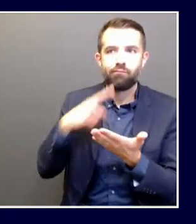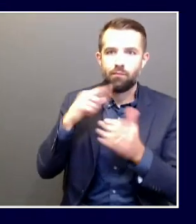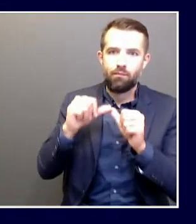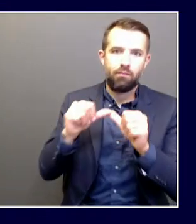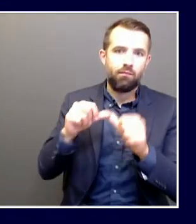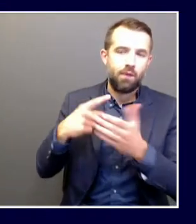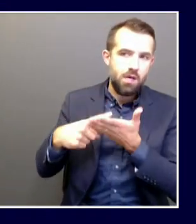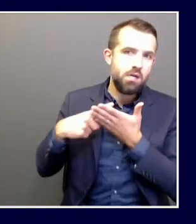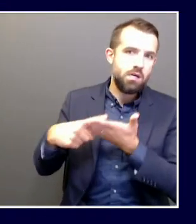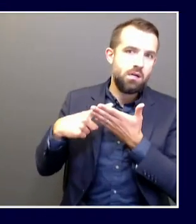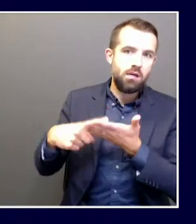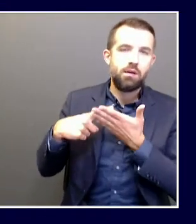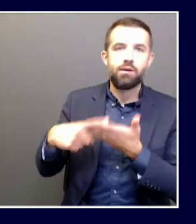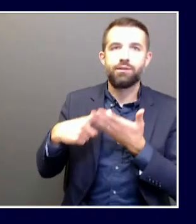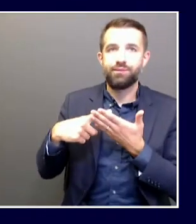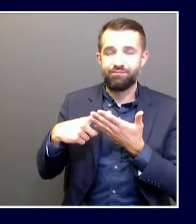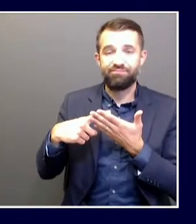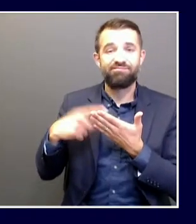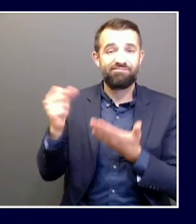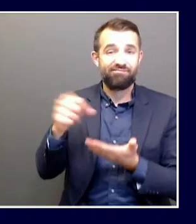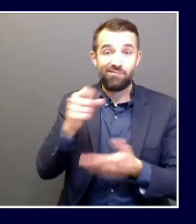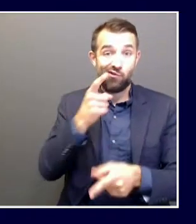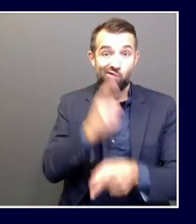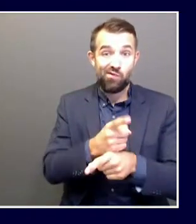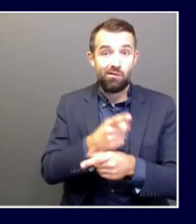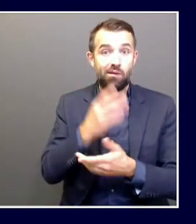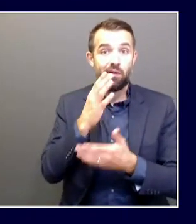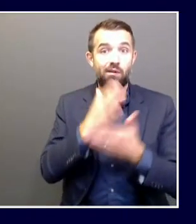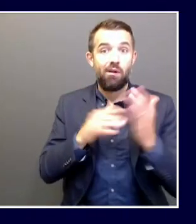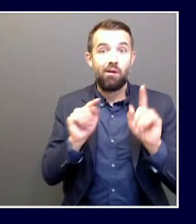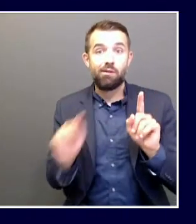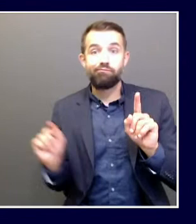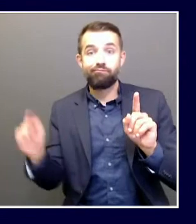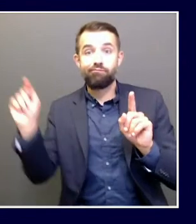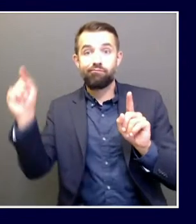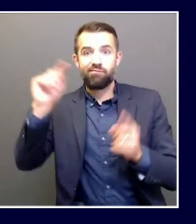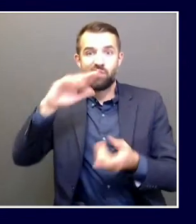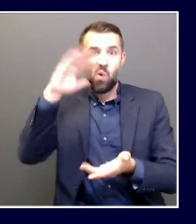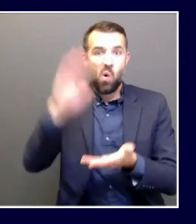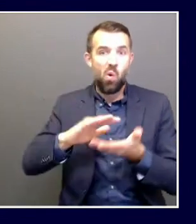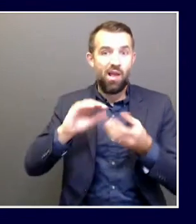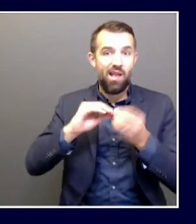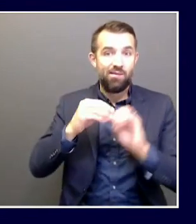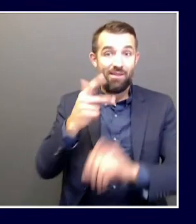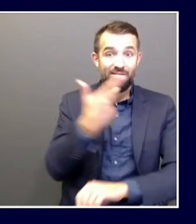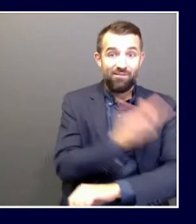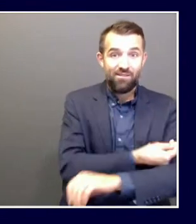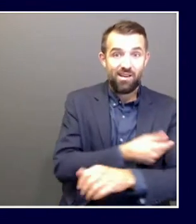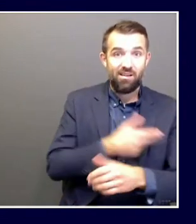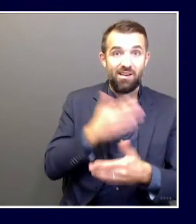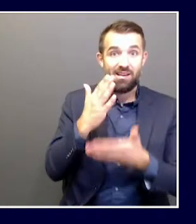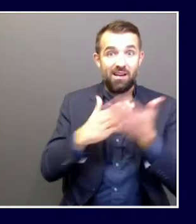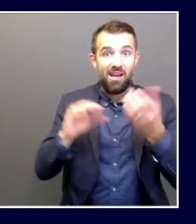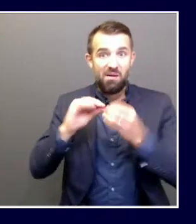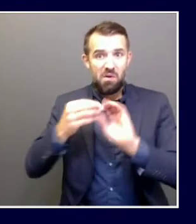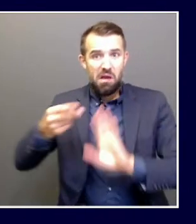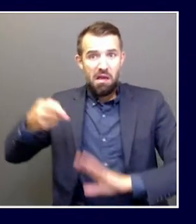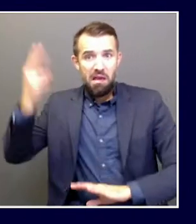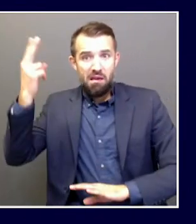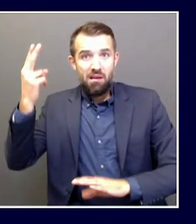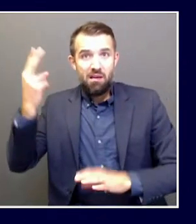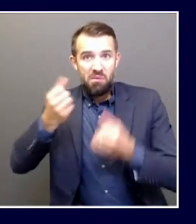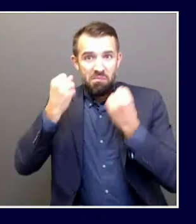between vaccination rates in some counties in Maine versus others. We've been really focused on working, for example, as just